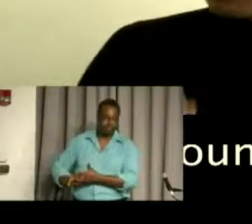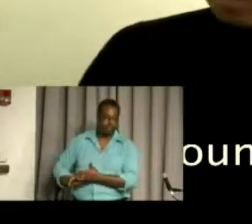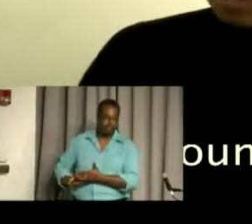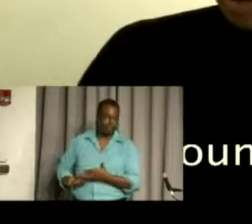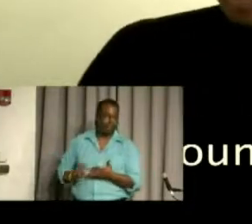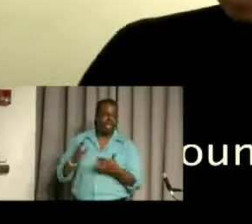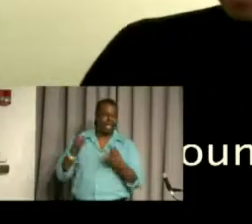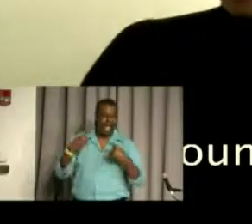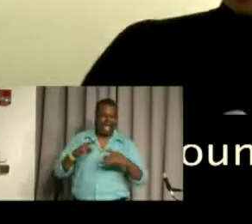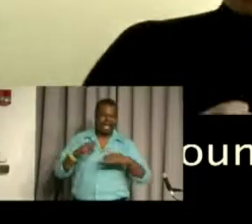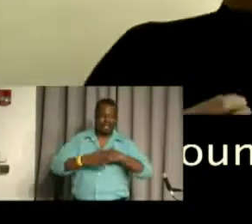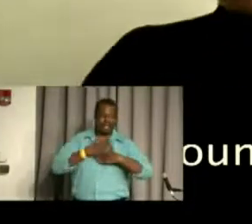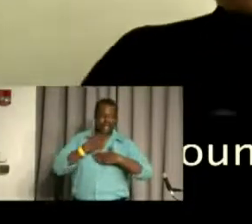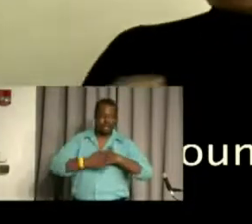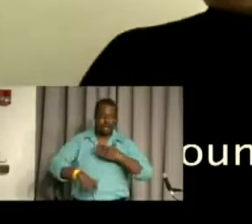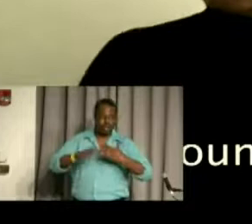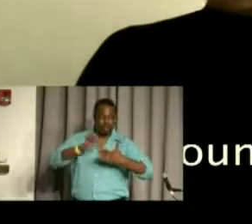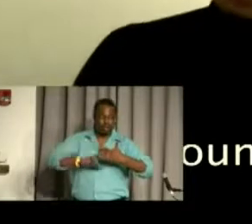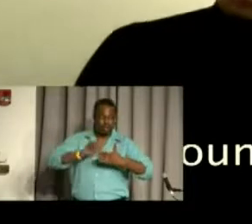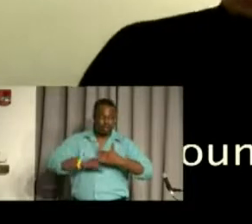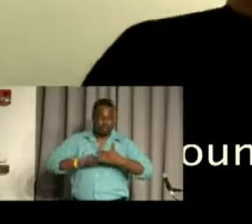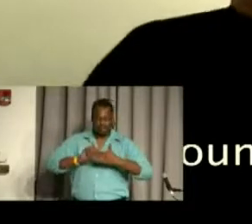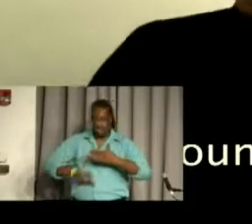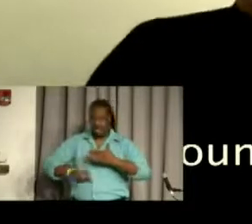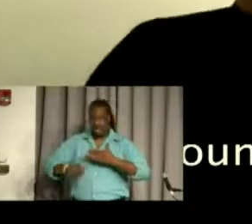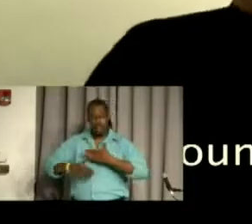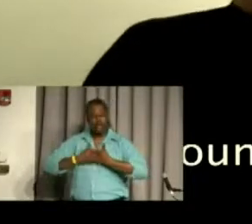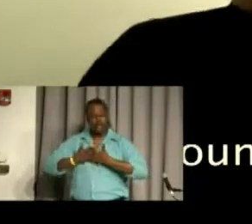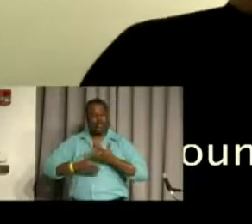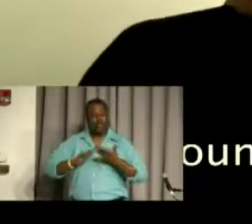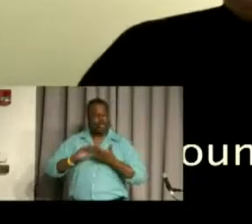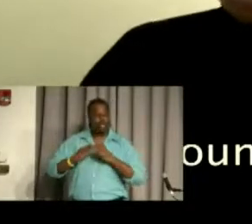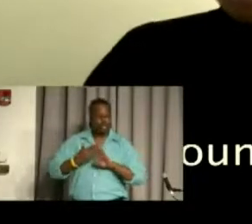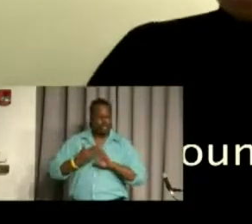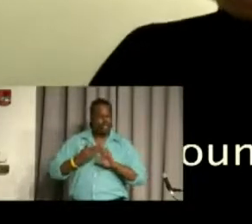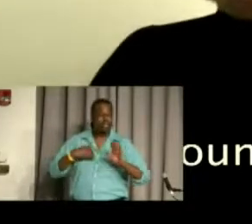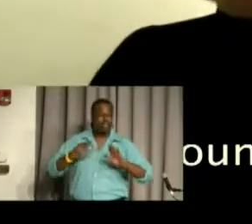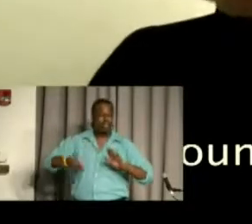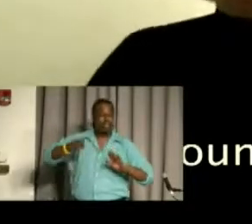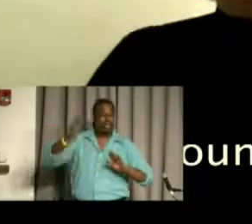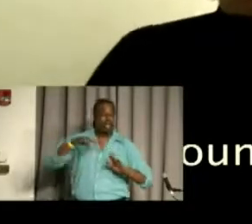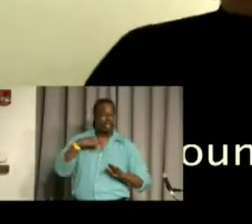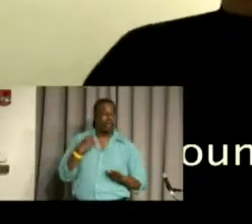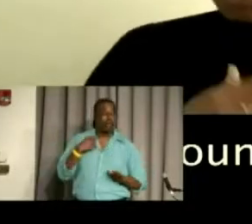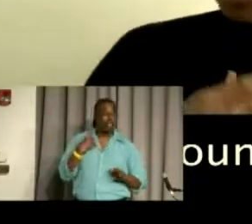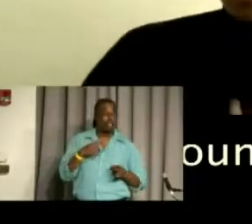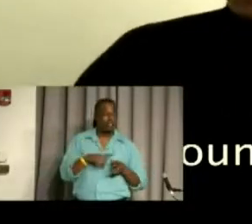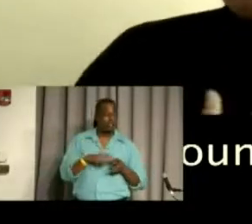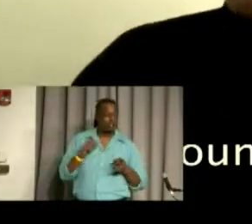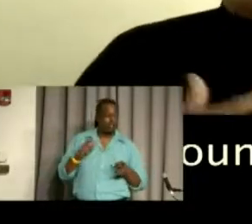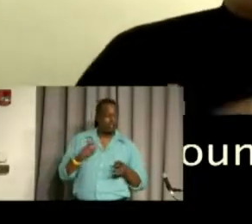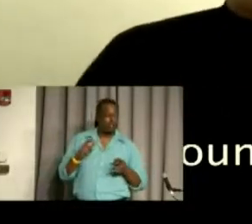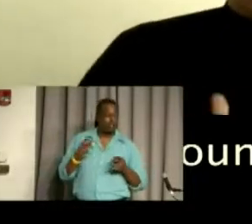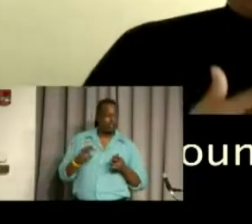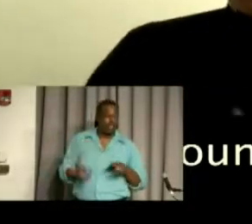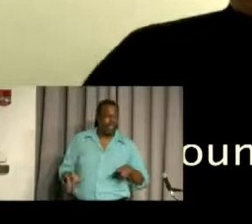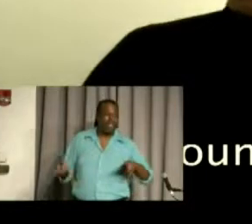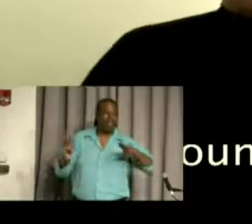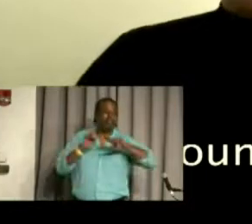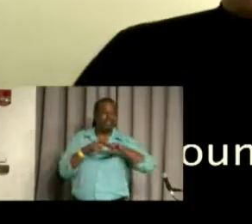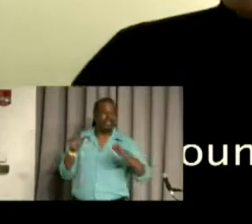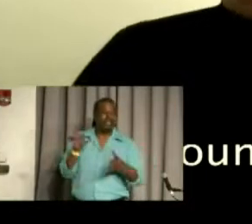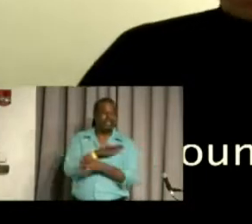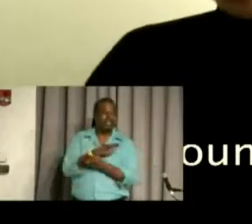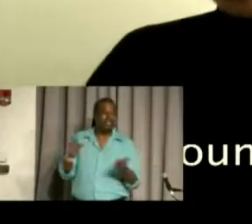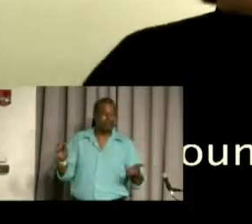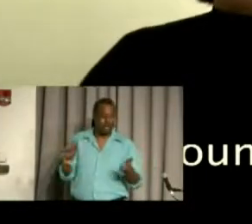coast disintegrates, coastal communities are at greater risk from some of the increasingly destructive,